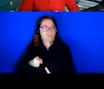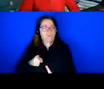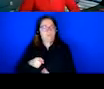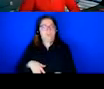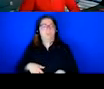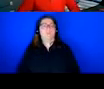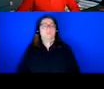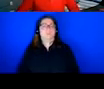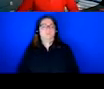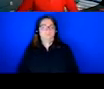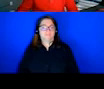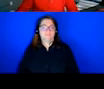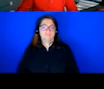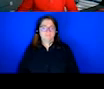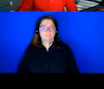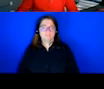kind of building on that.